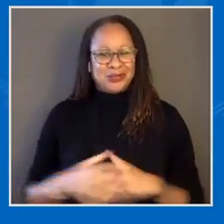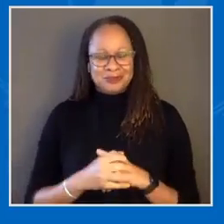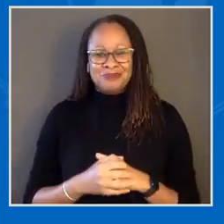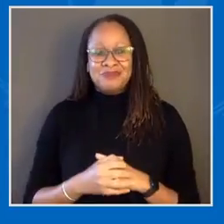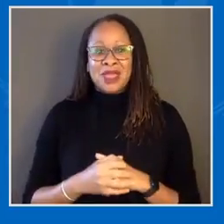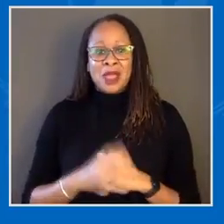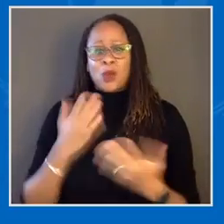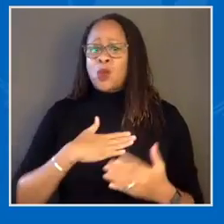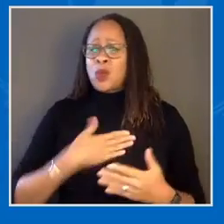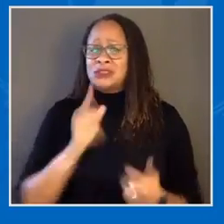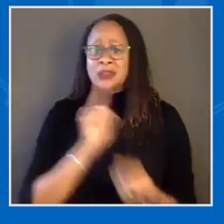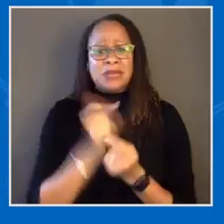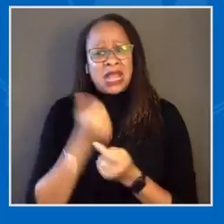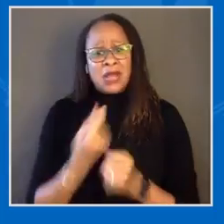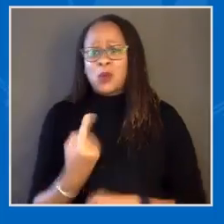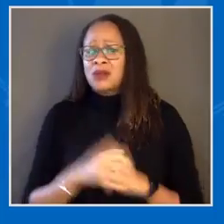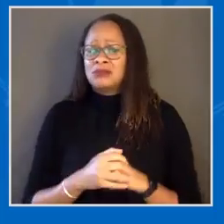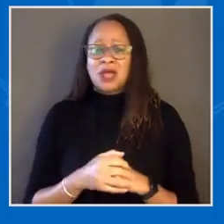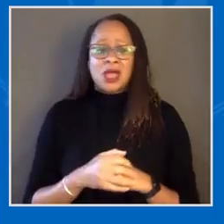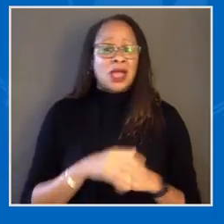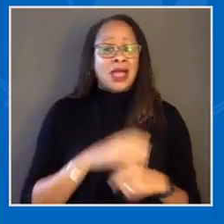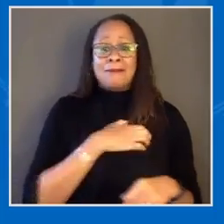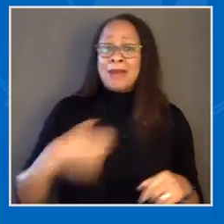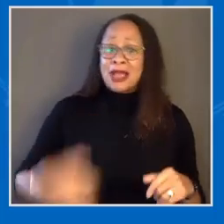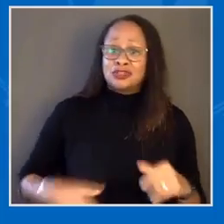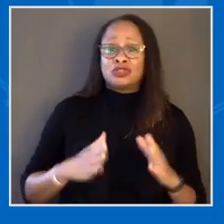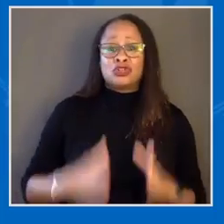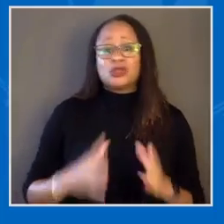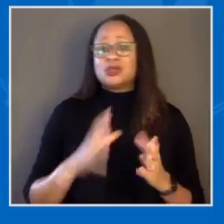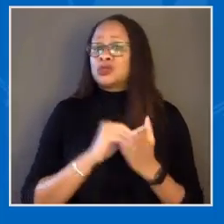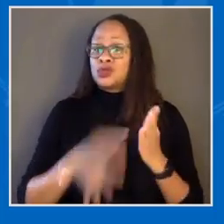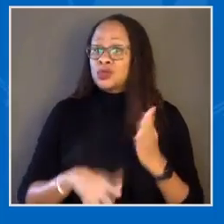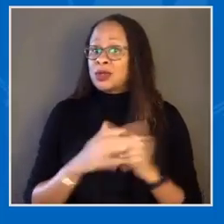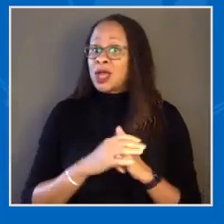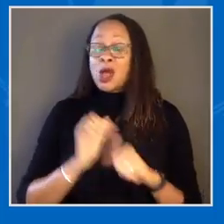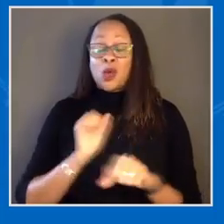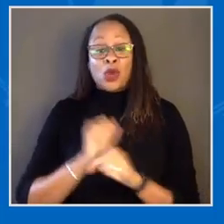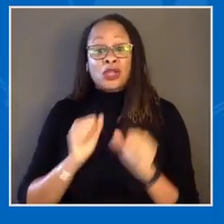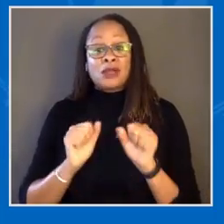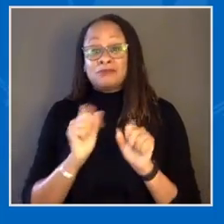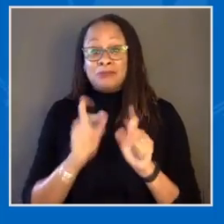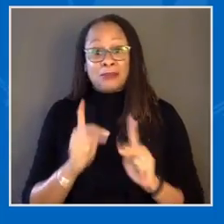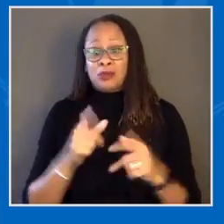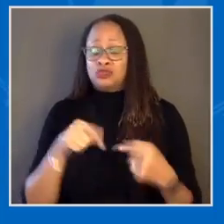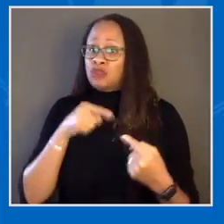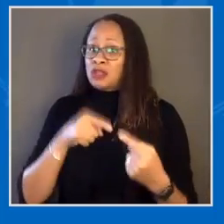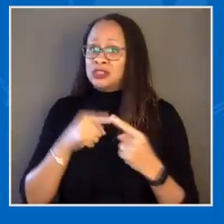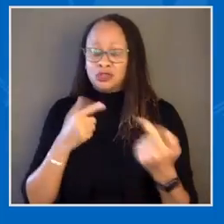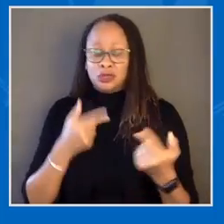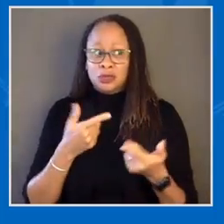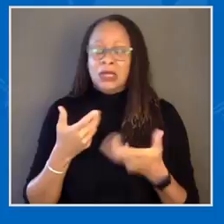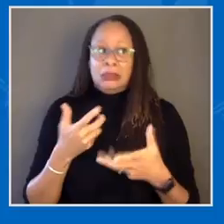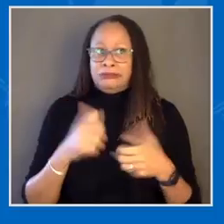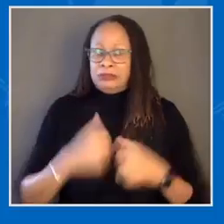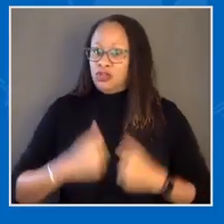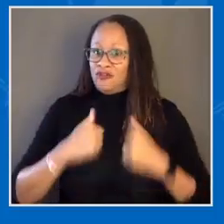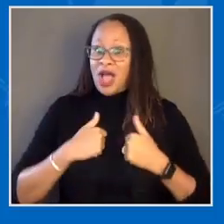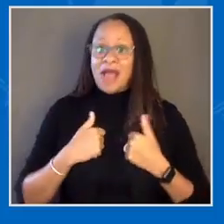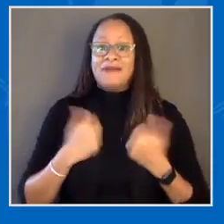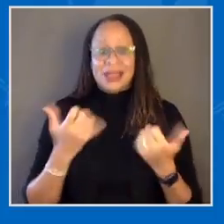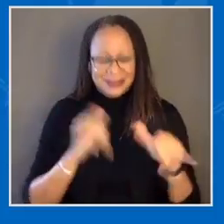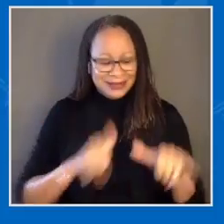anyone, an ambassador, a student, working people struggling to get by, and always treating them with the same level of dignity and